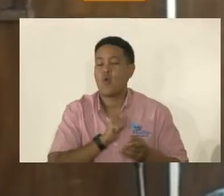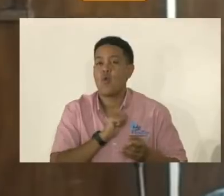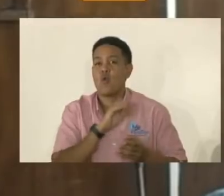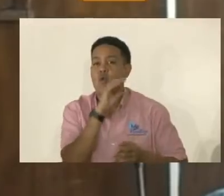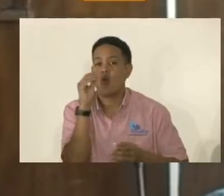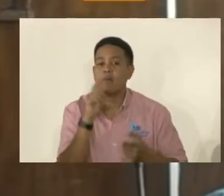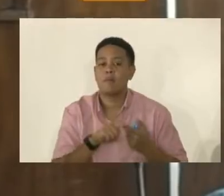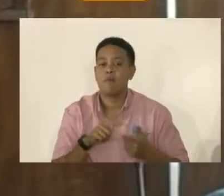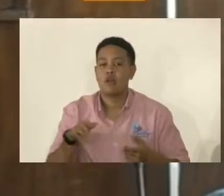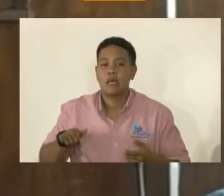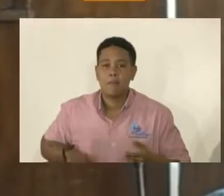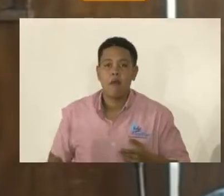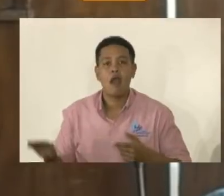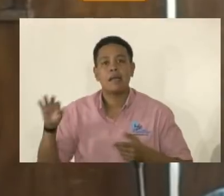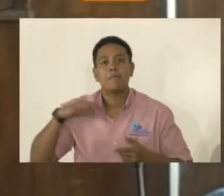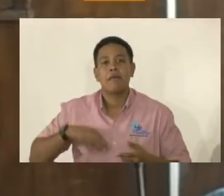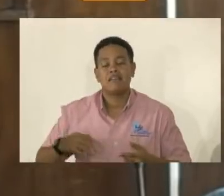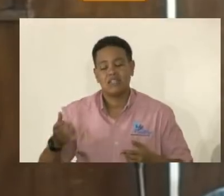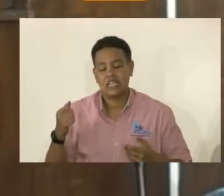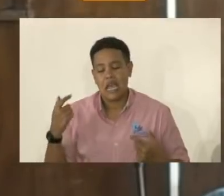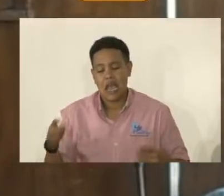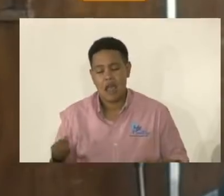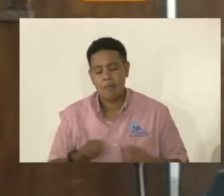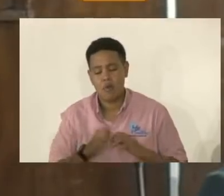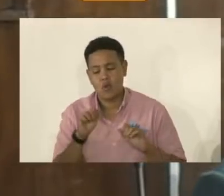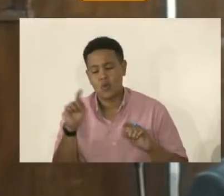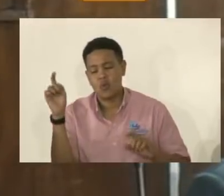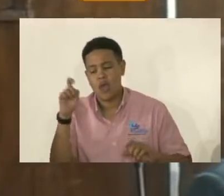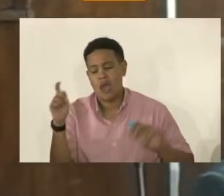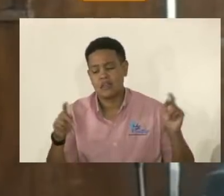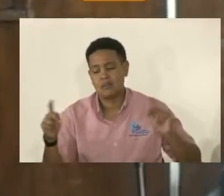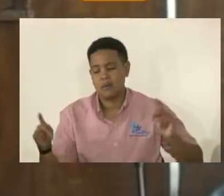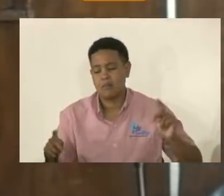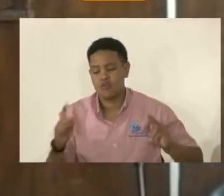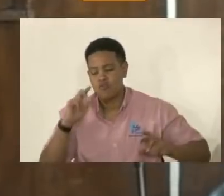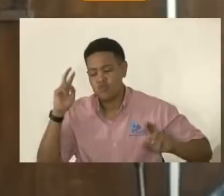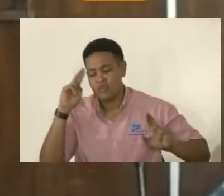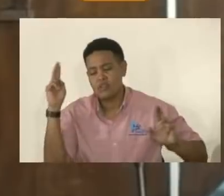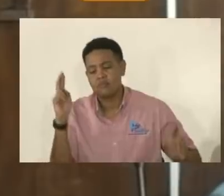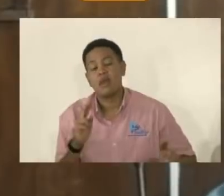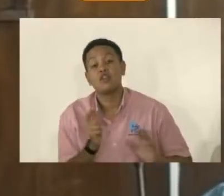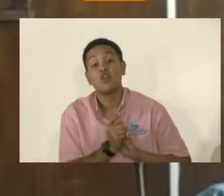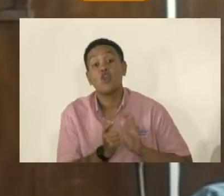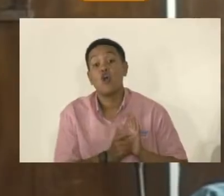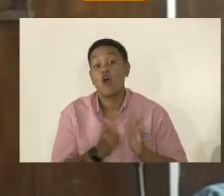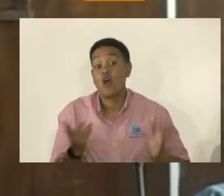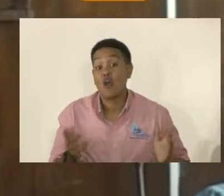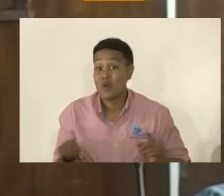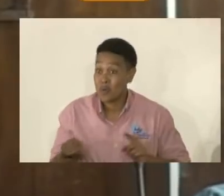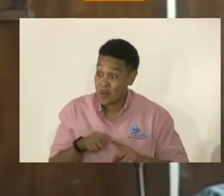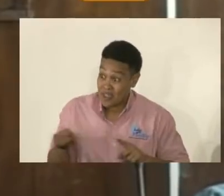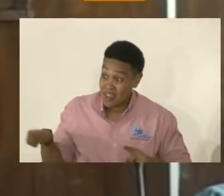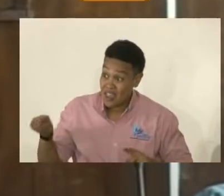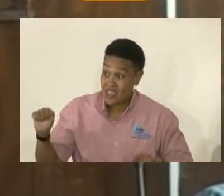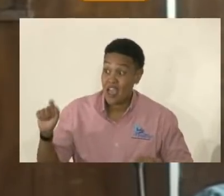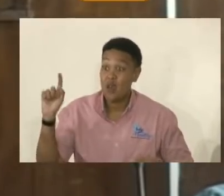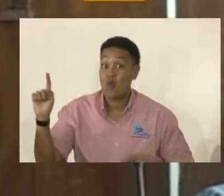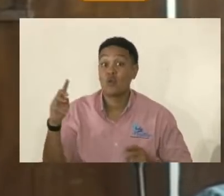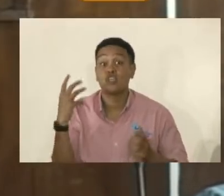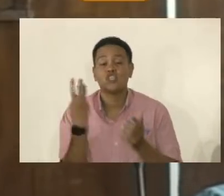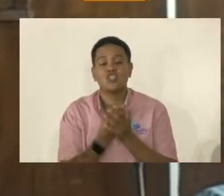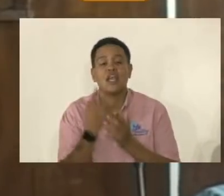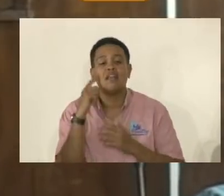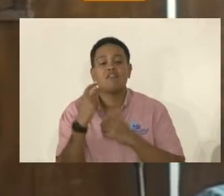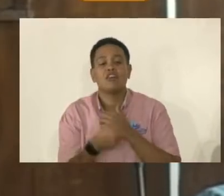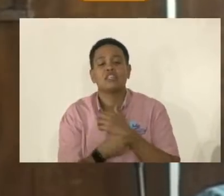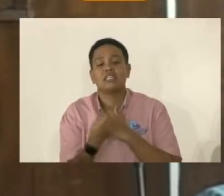and pockets. How can you ask the people to respect the law when they can go to jail for stealing